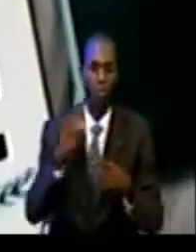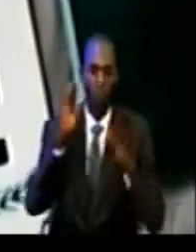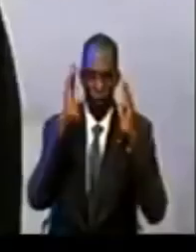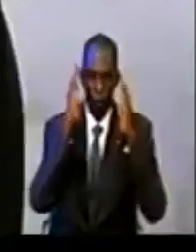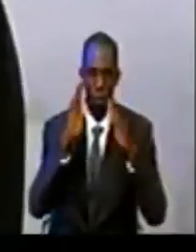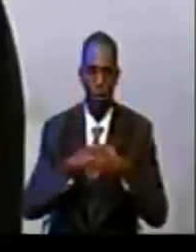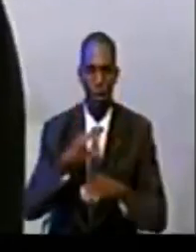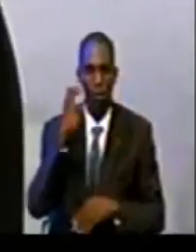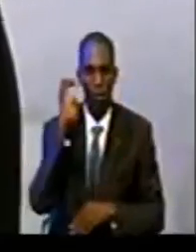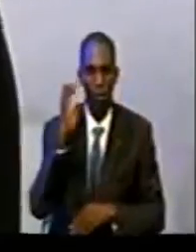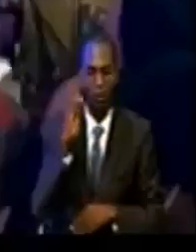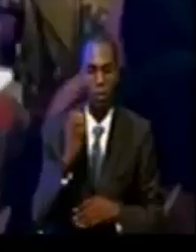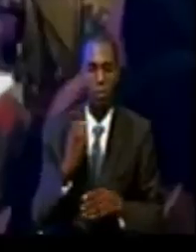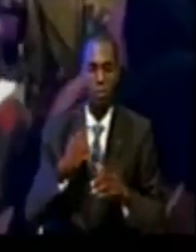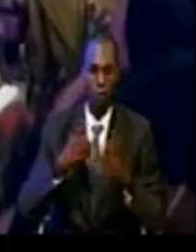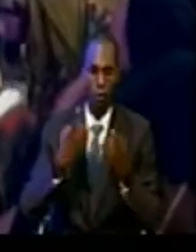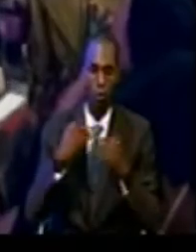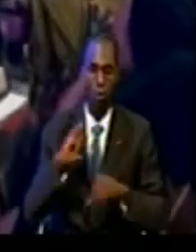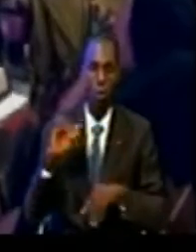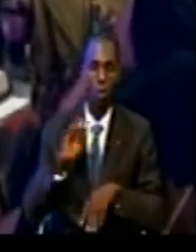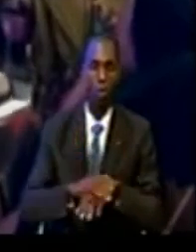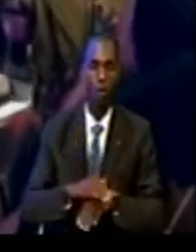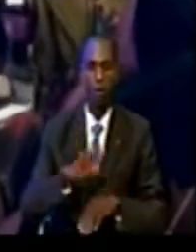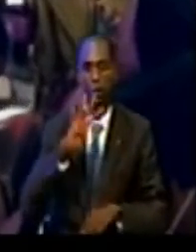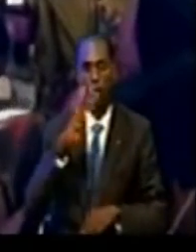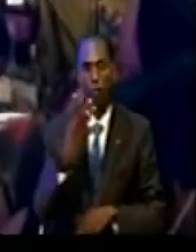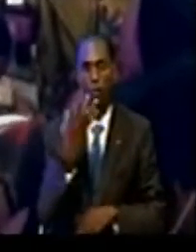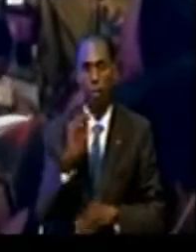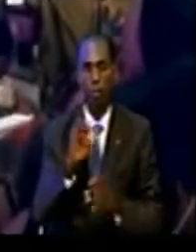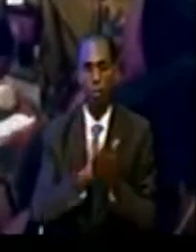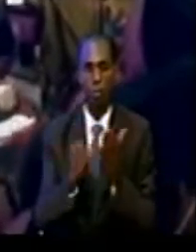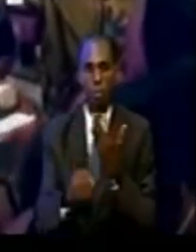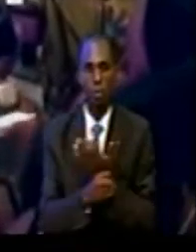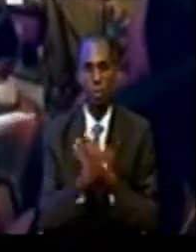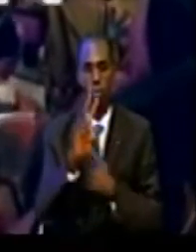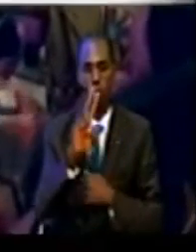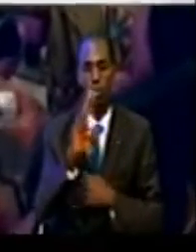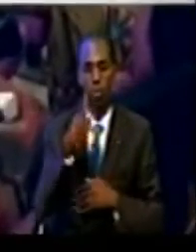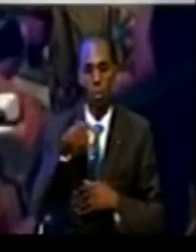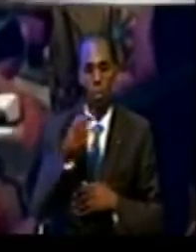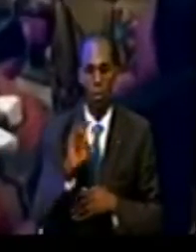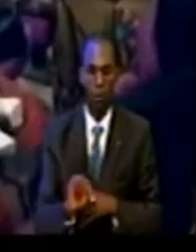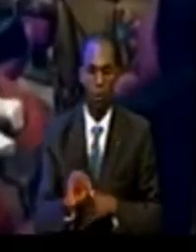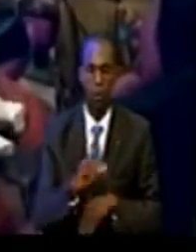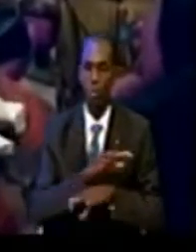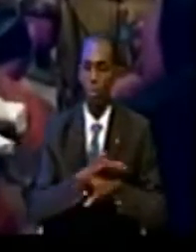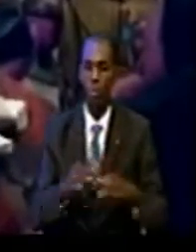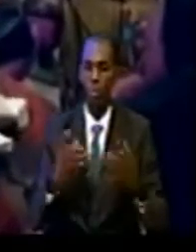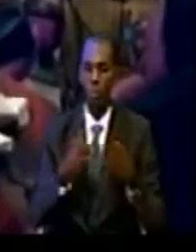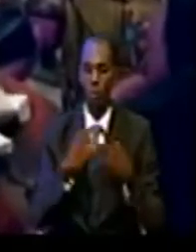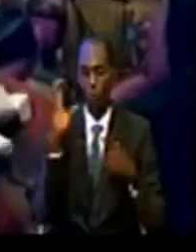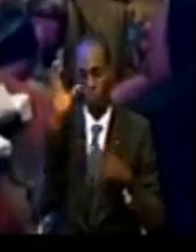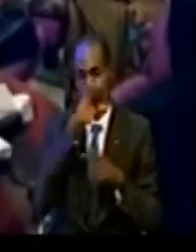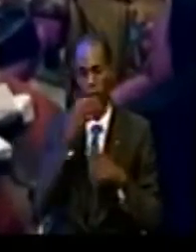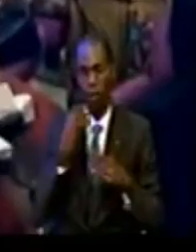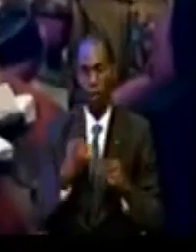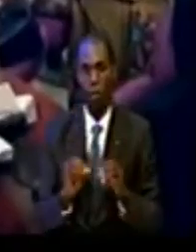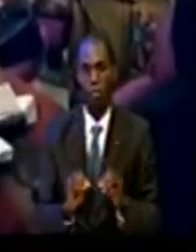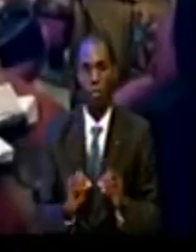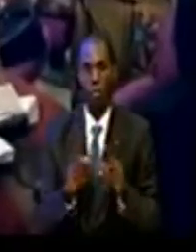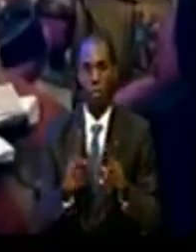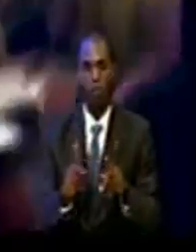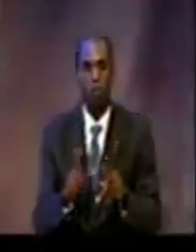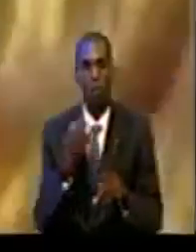will reconnect workers in God's vineyard to focus on evangelism. Coming up on the 4th of September, 2 p.m.